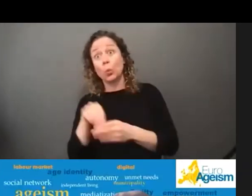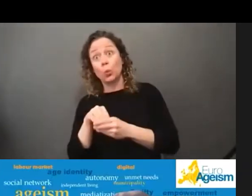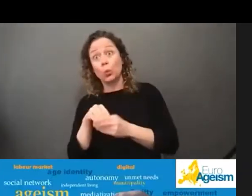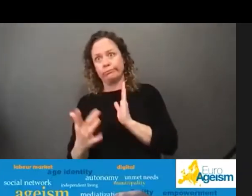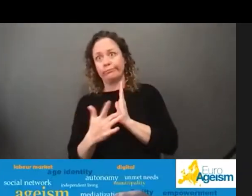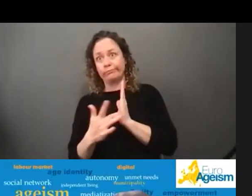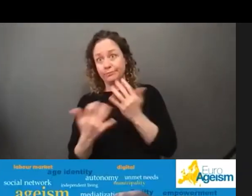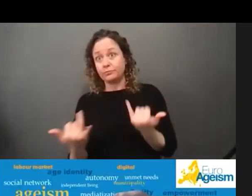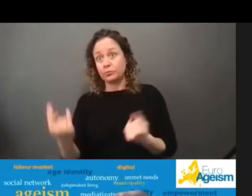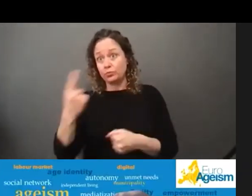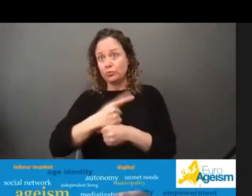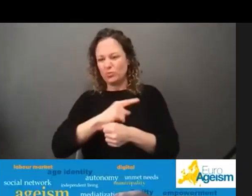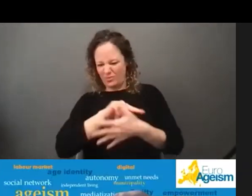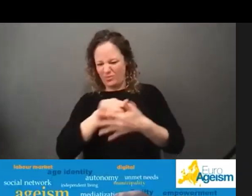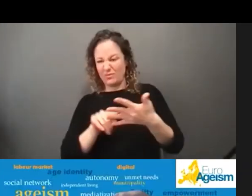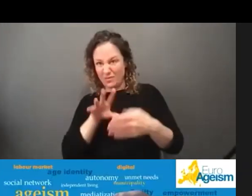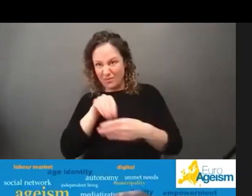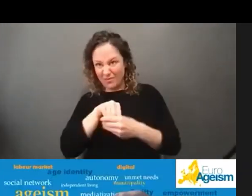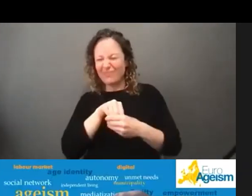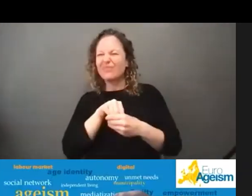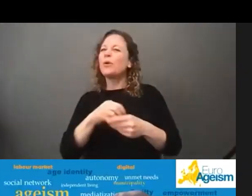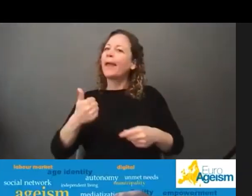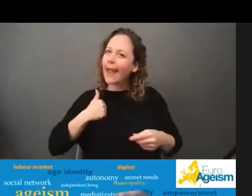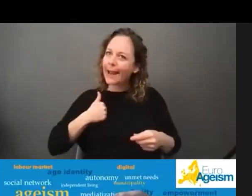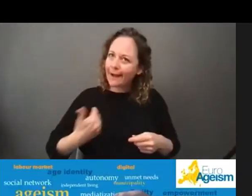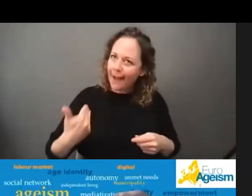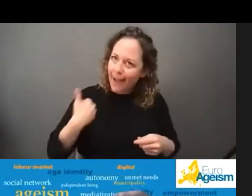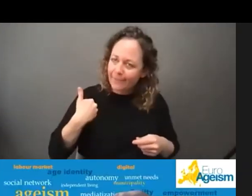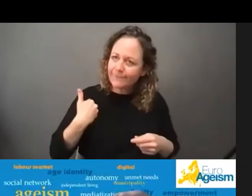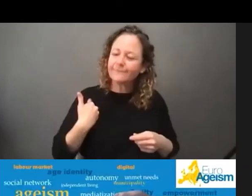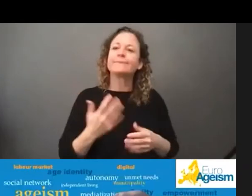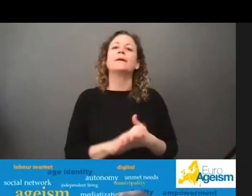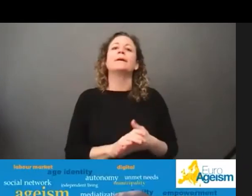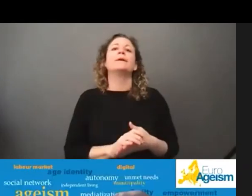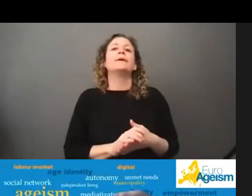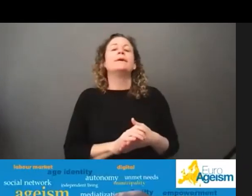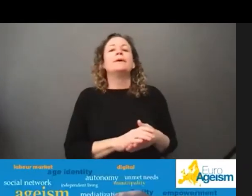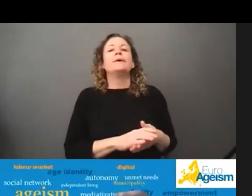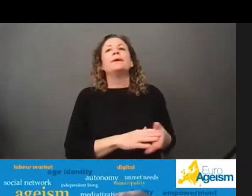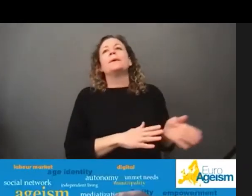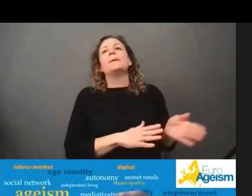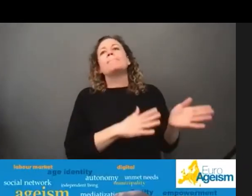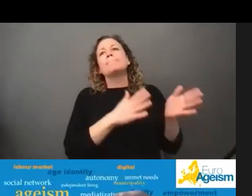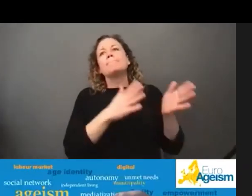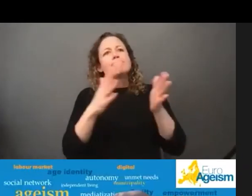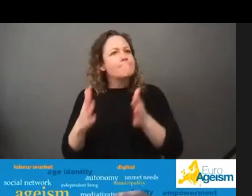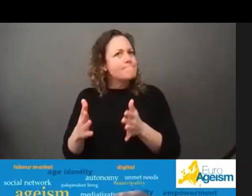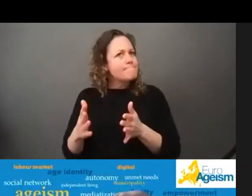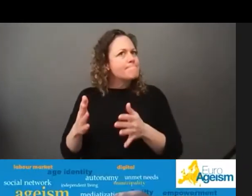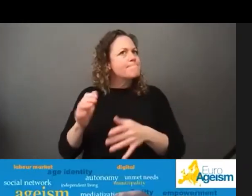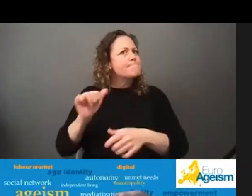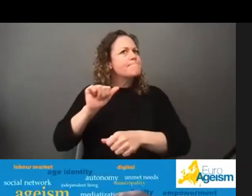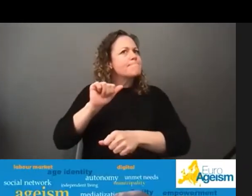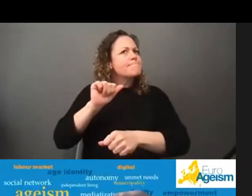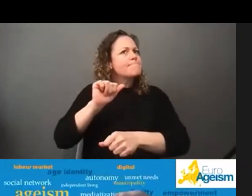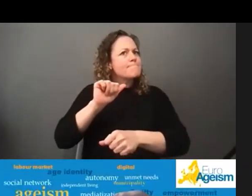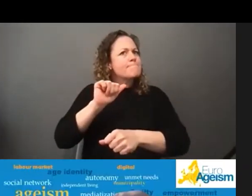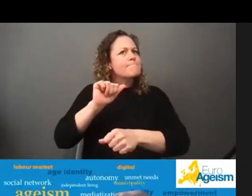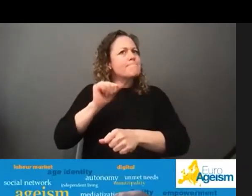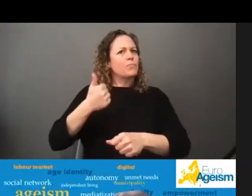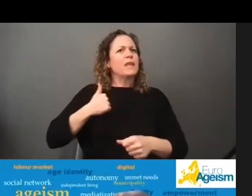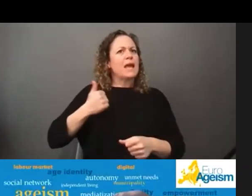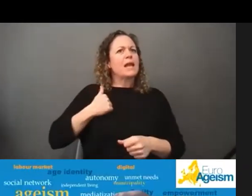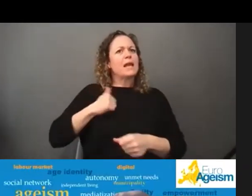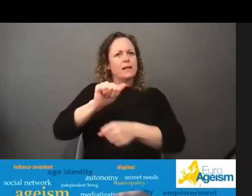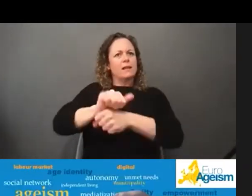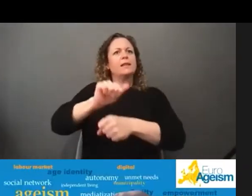The Canada Labor Code was amended in 2017 to apply more flexibility at the workplace in terms of